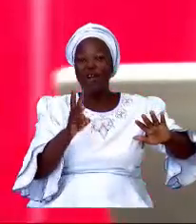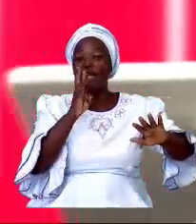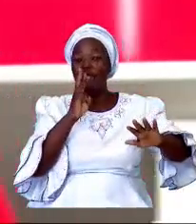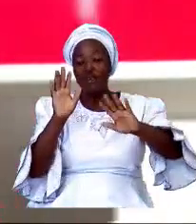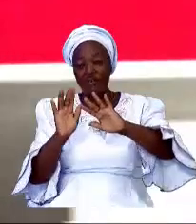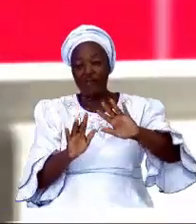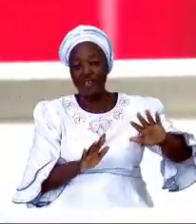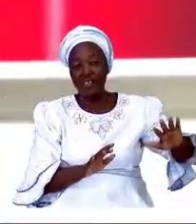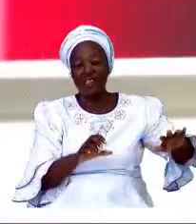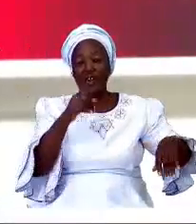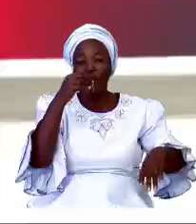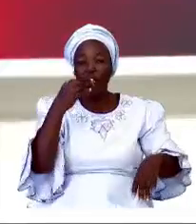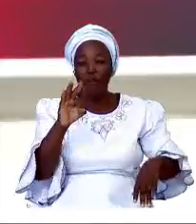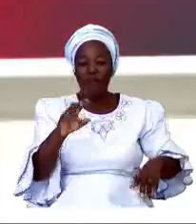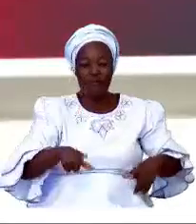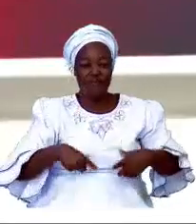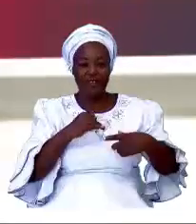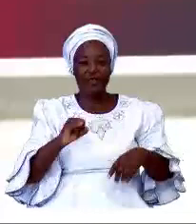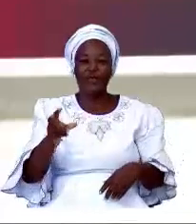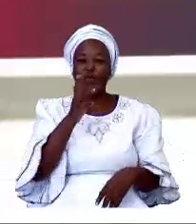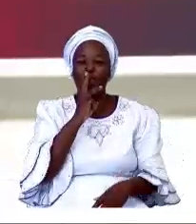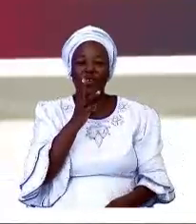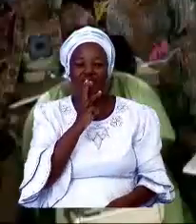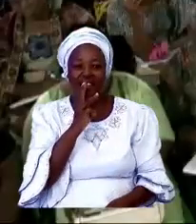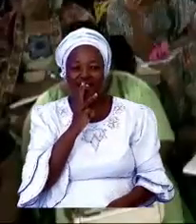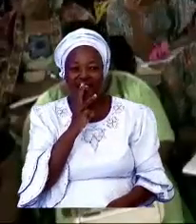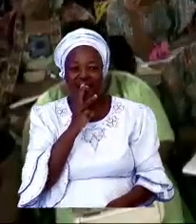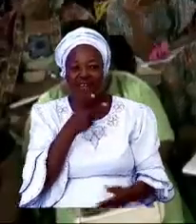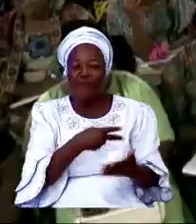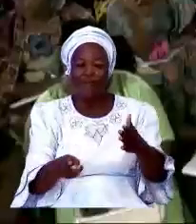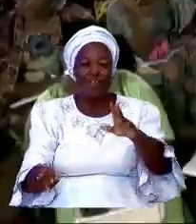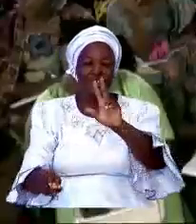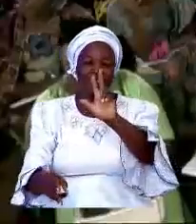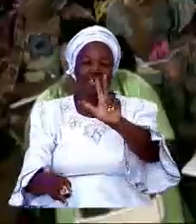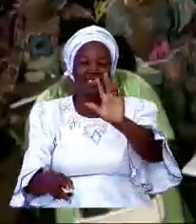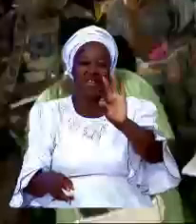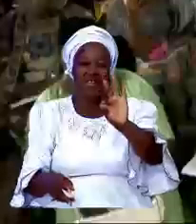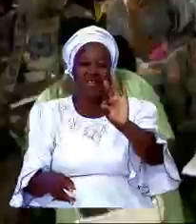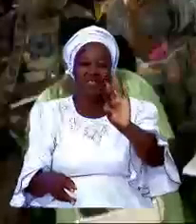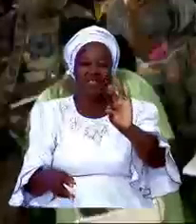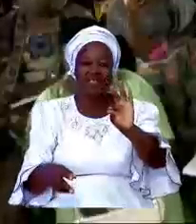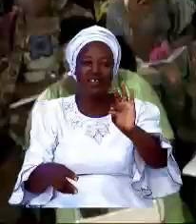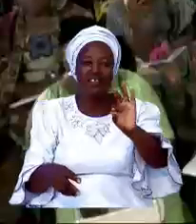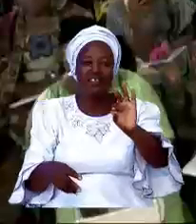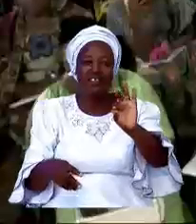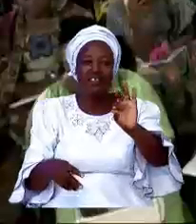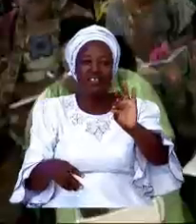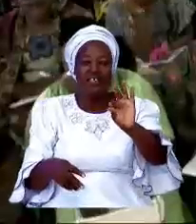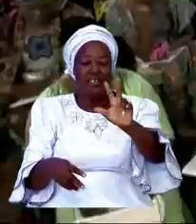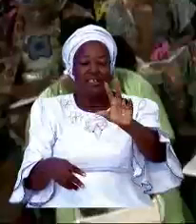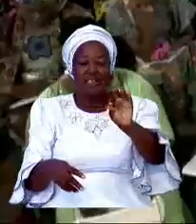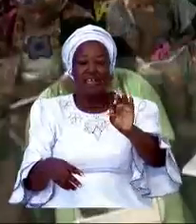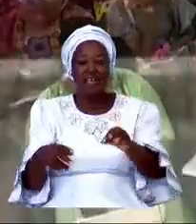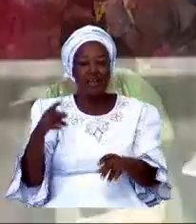belly shall flow, tell me, rivers of living water. Verse